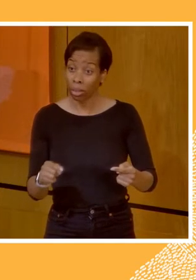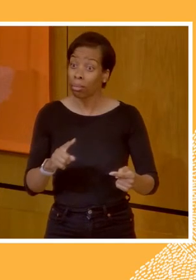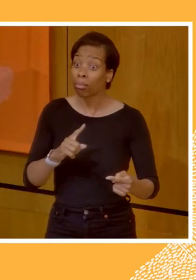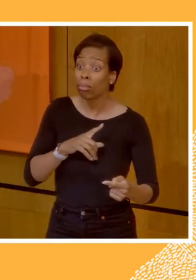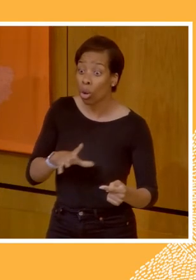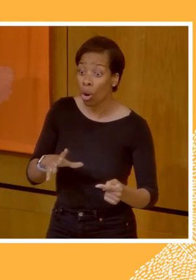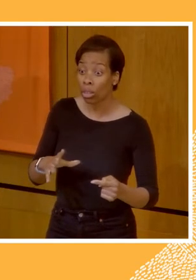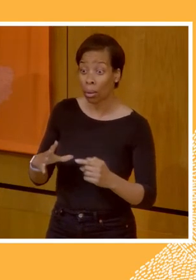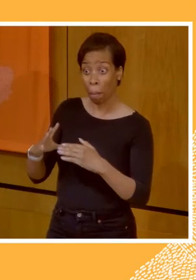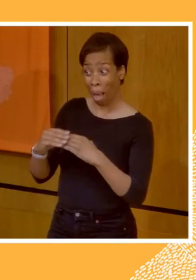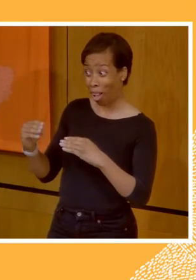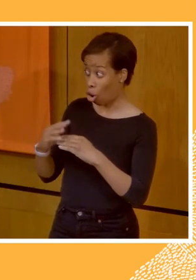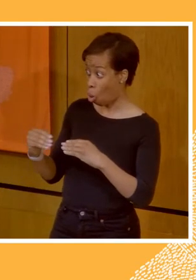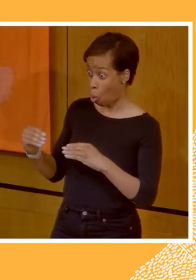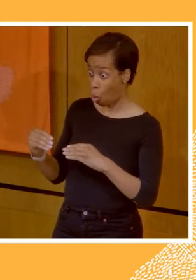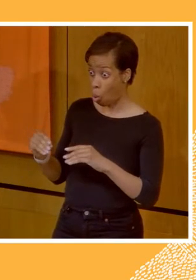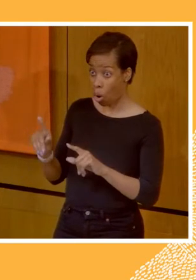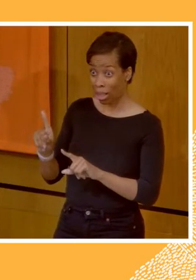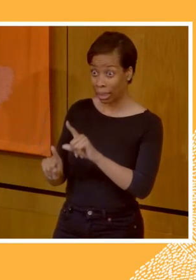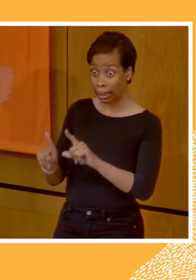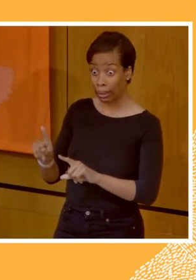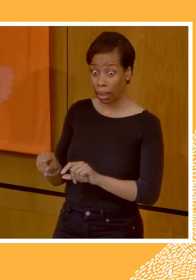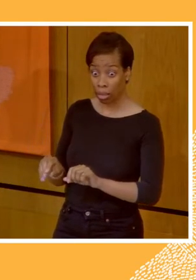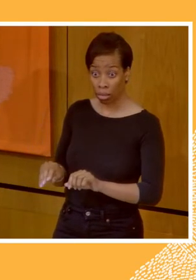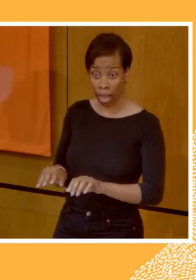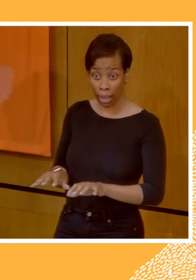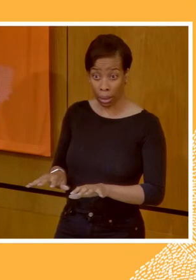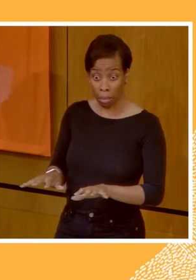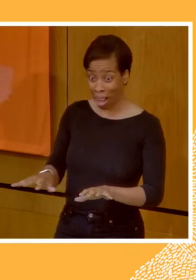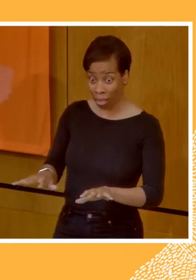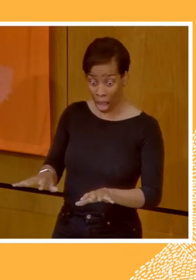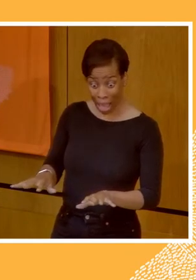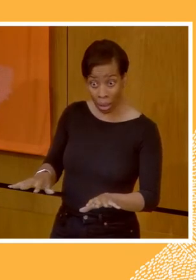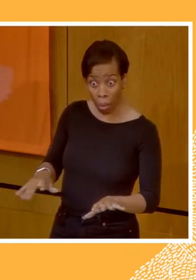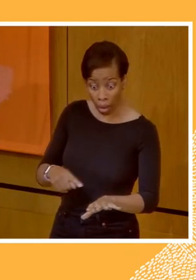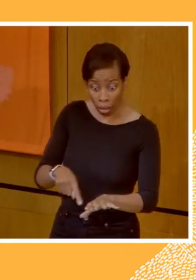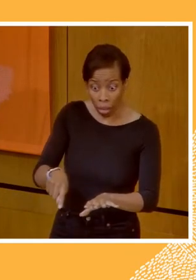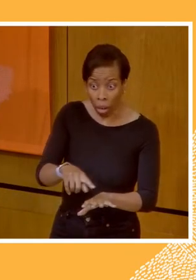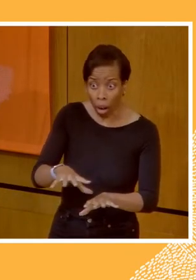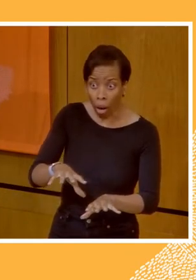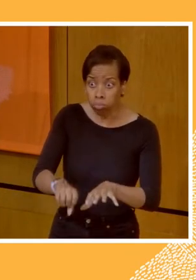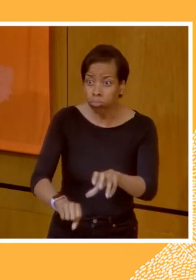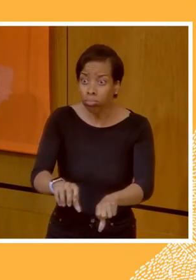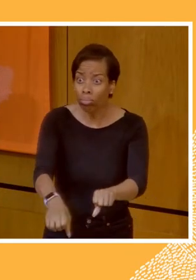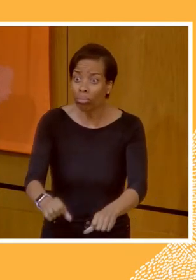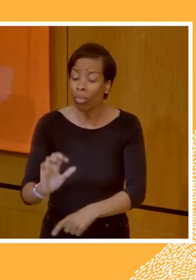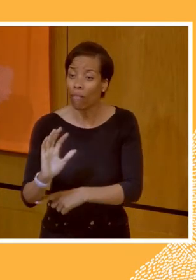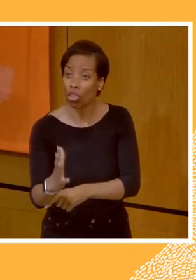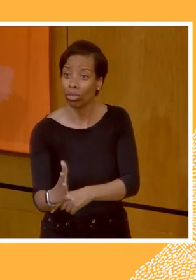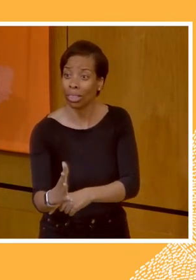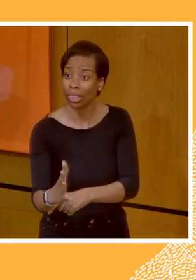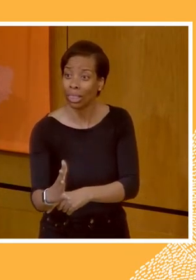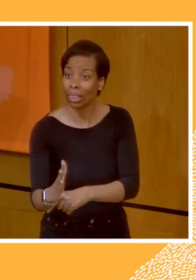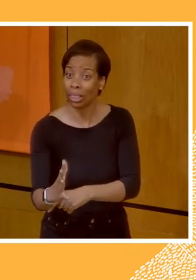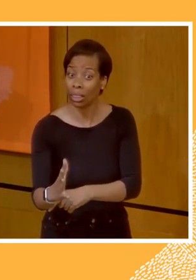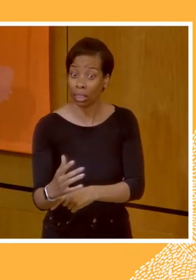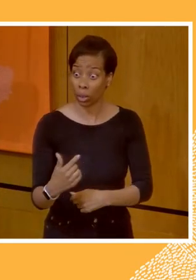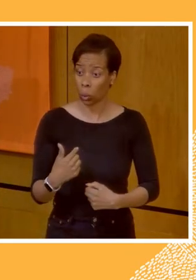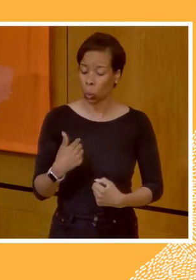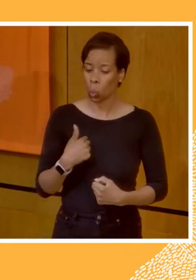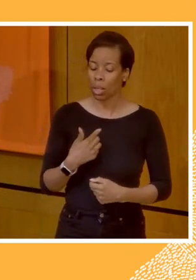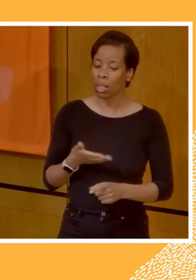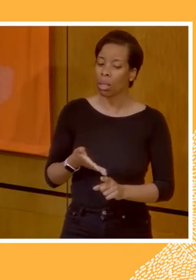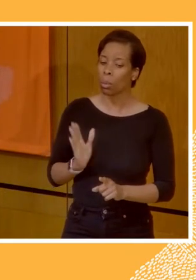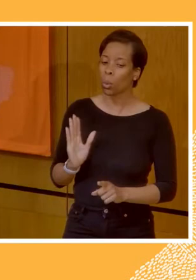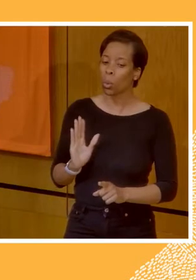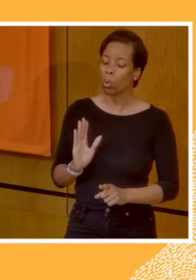the city of Bangalore. And while we see it, while we hear about it, we encounter it ourselves. That moment